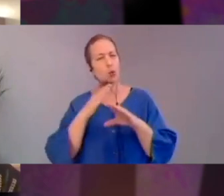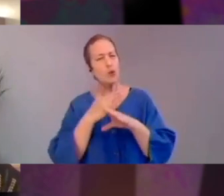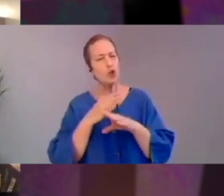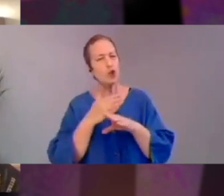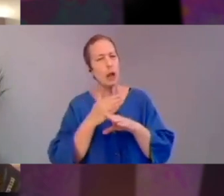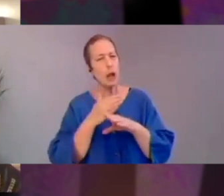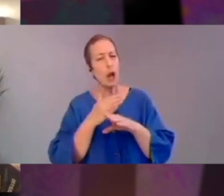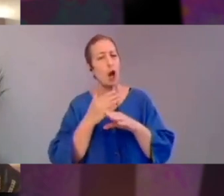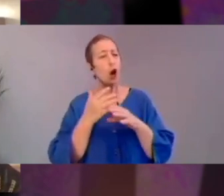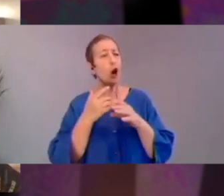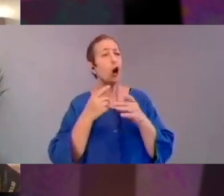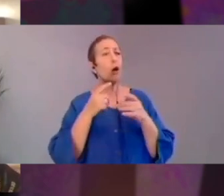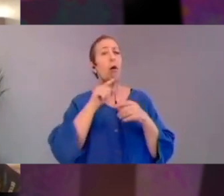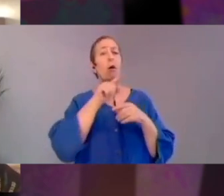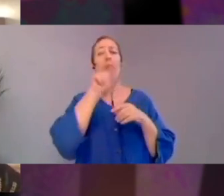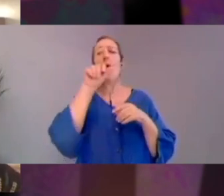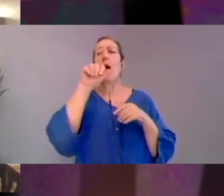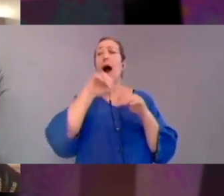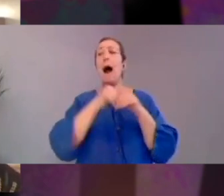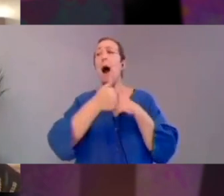as a human and as an artist?